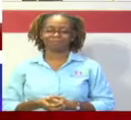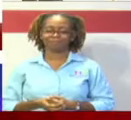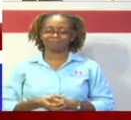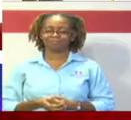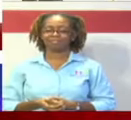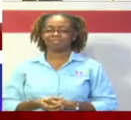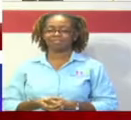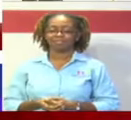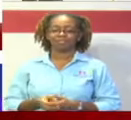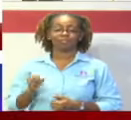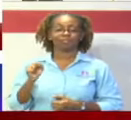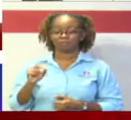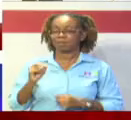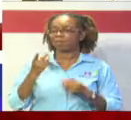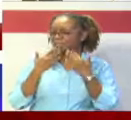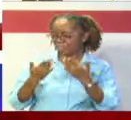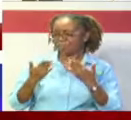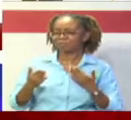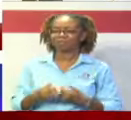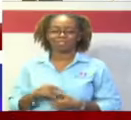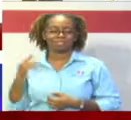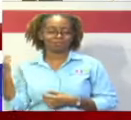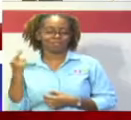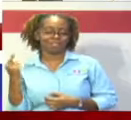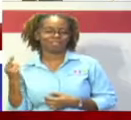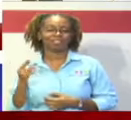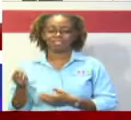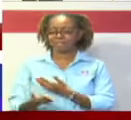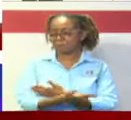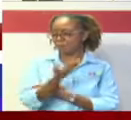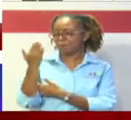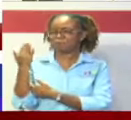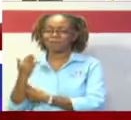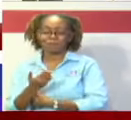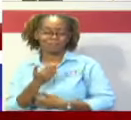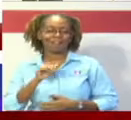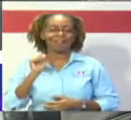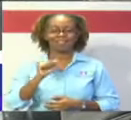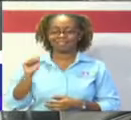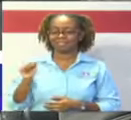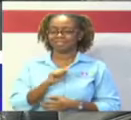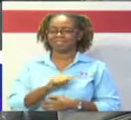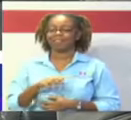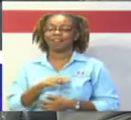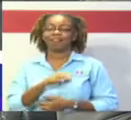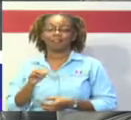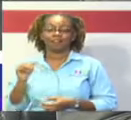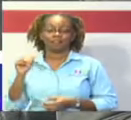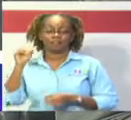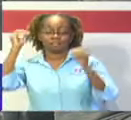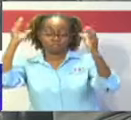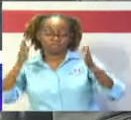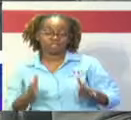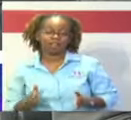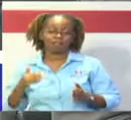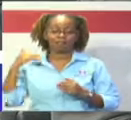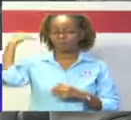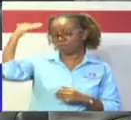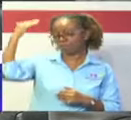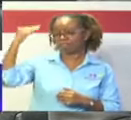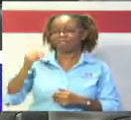Okay, thank you, Dr. Richards. Good morning to Mr. Alexander, to Professor Carrington. Good morning to members of the media, members of the